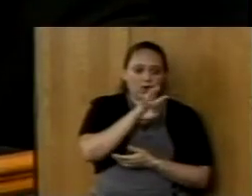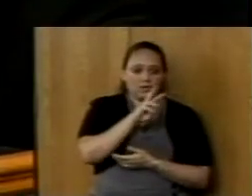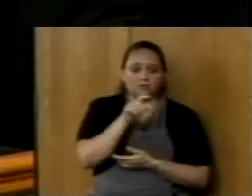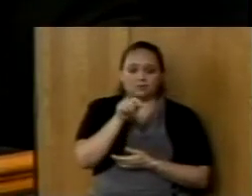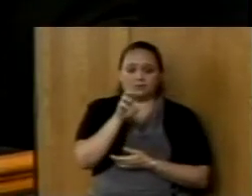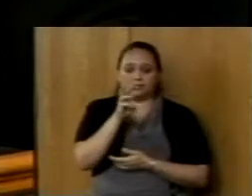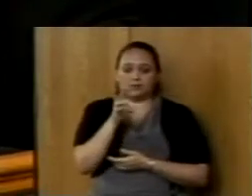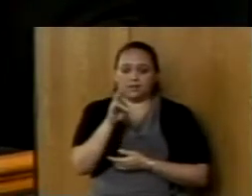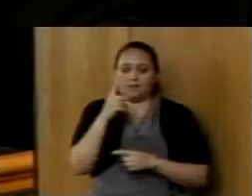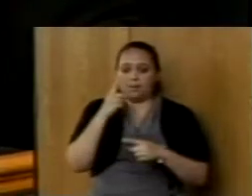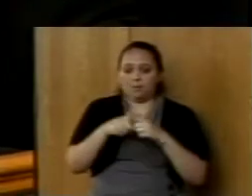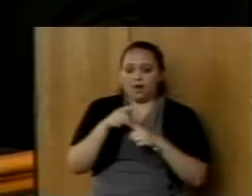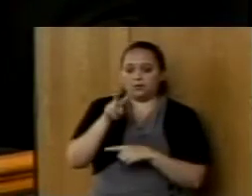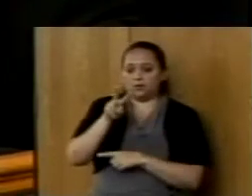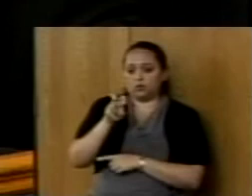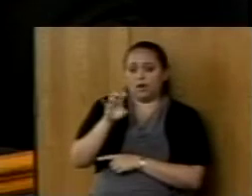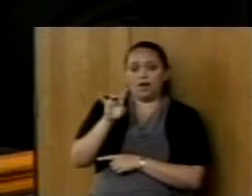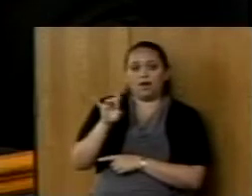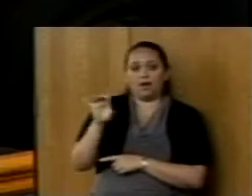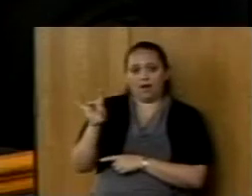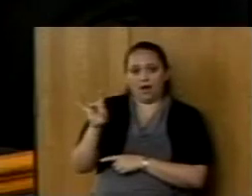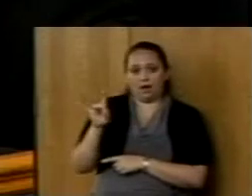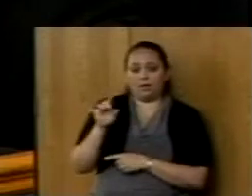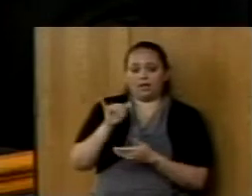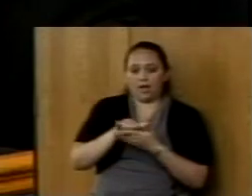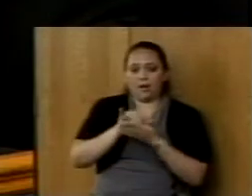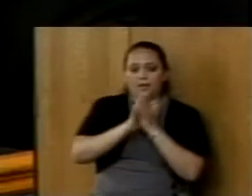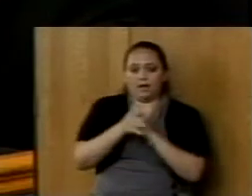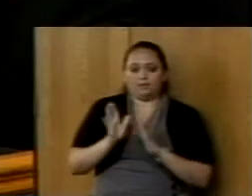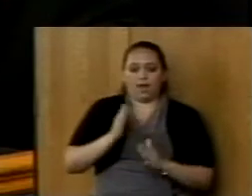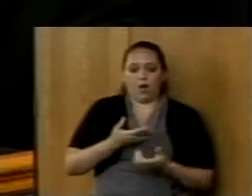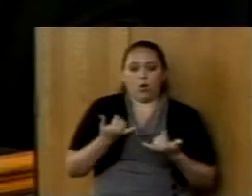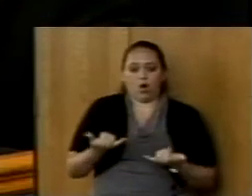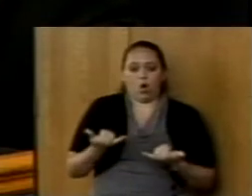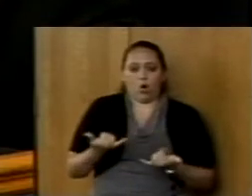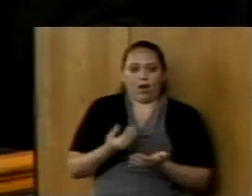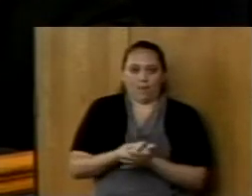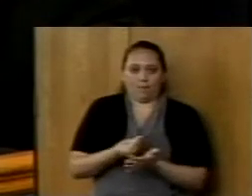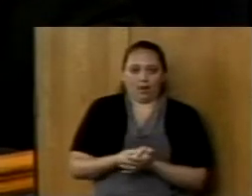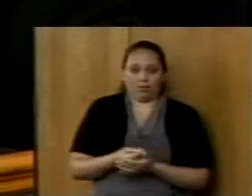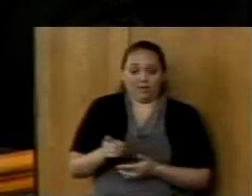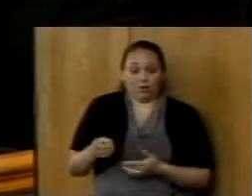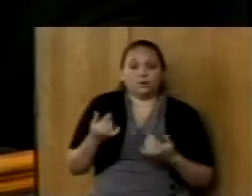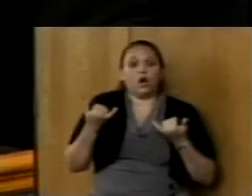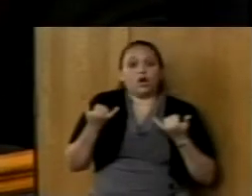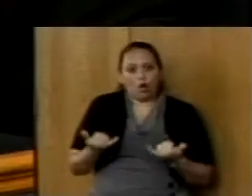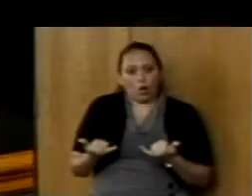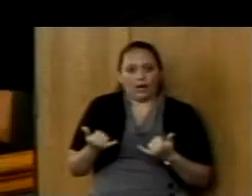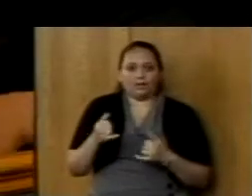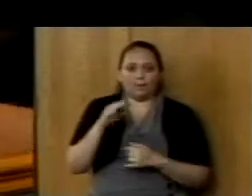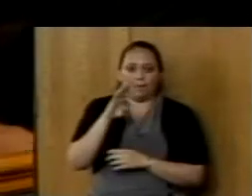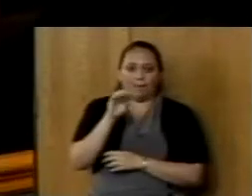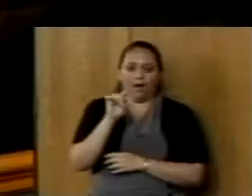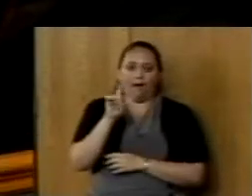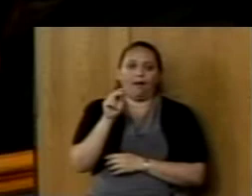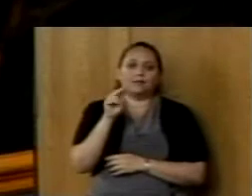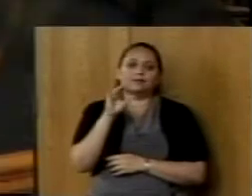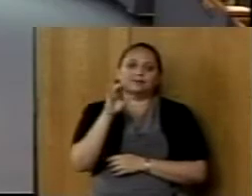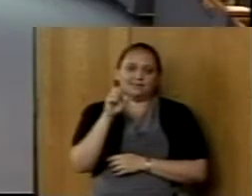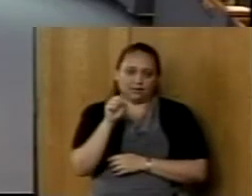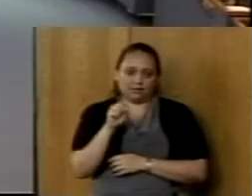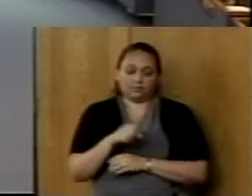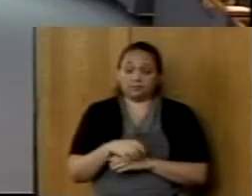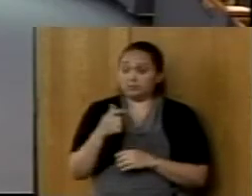$9,346.67 plus the $288, and that becomes our current amount because those are current balances. Okay. Okay.